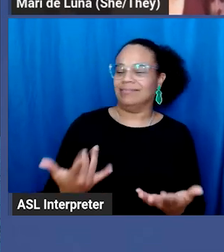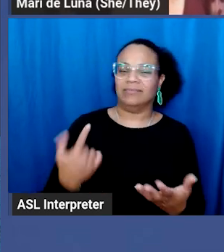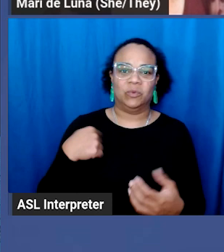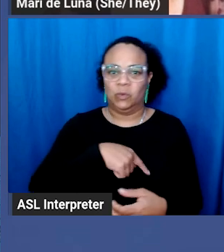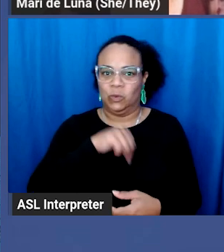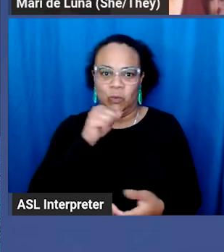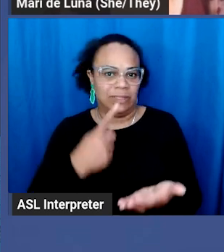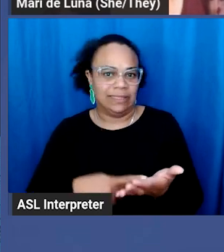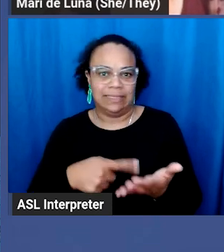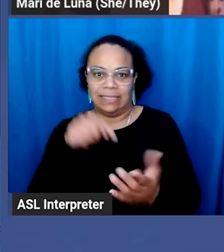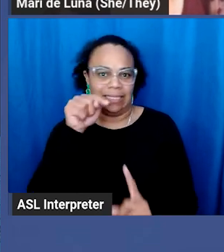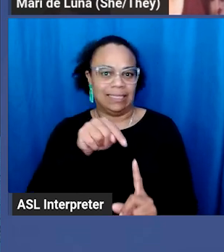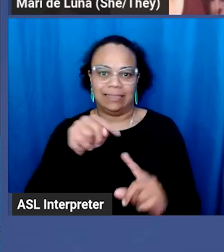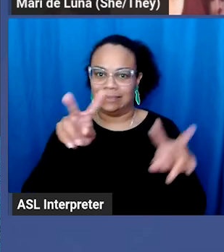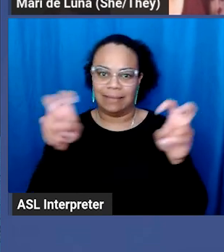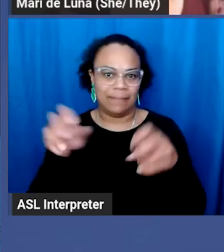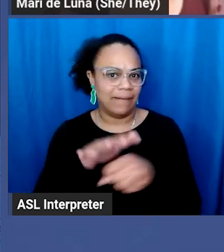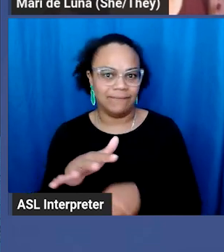this.